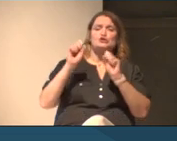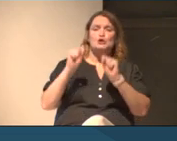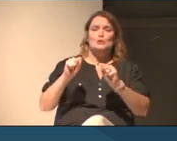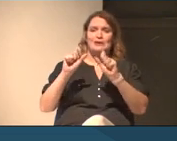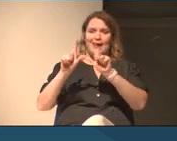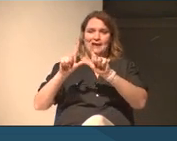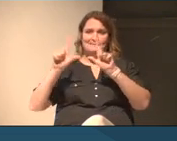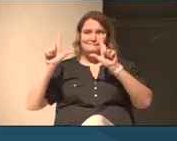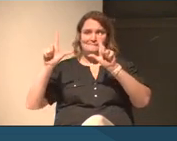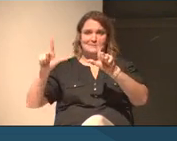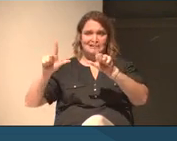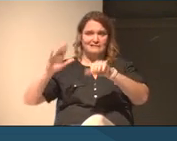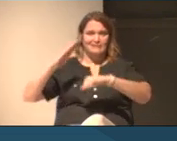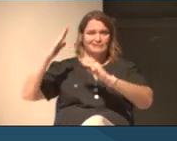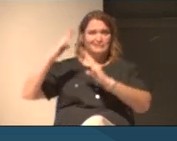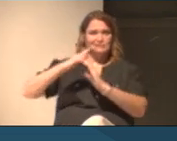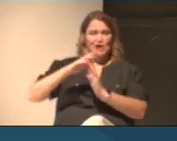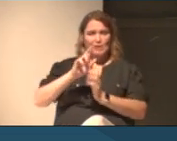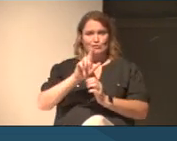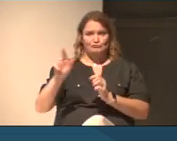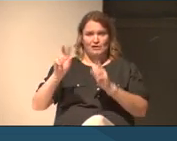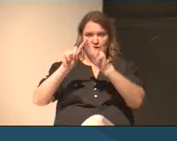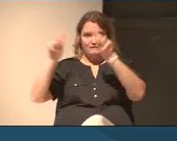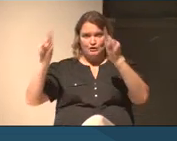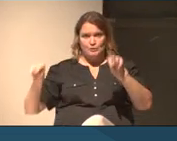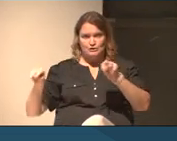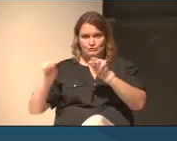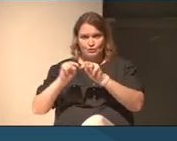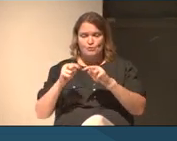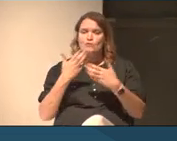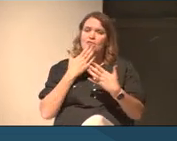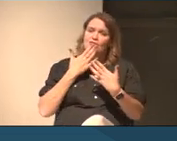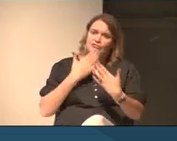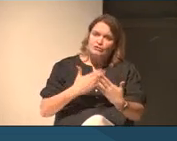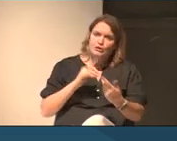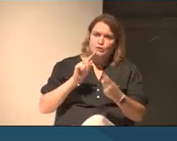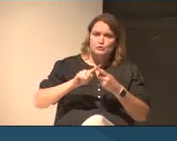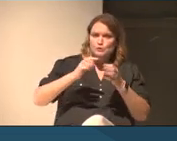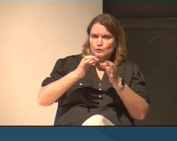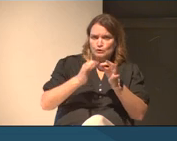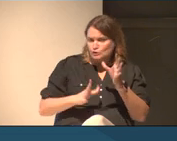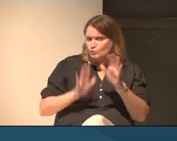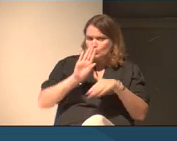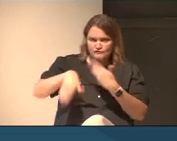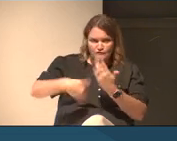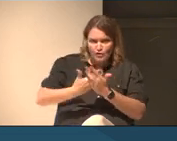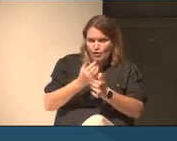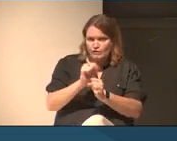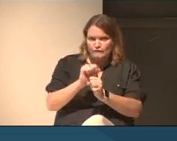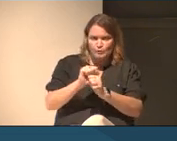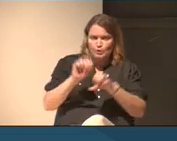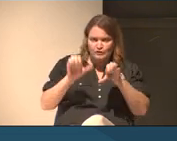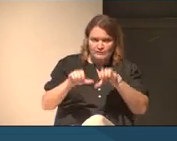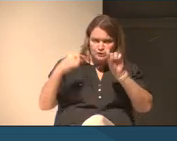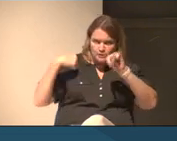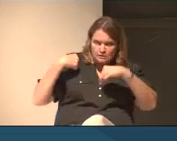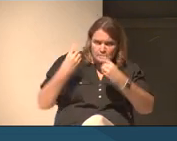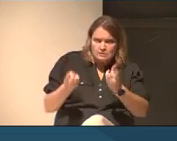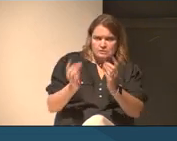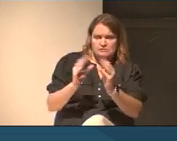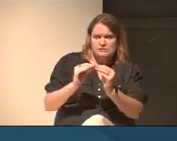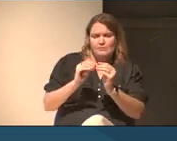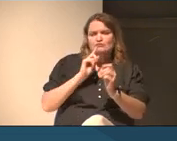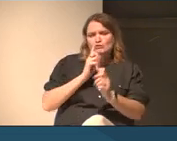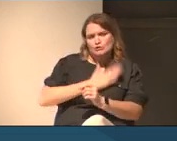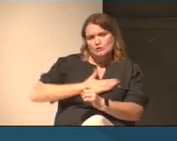window. And I want to thank you both so much for all the work that you've been doing throughout the entire summit. We really do